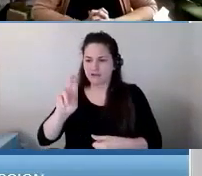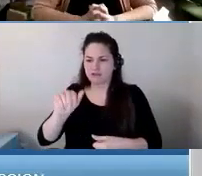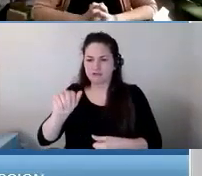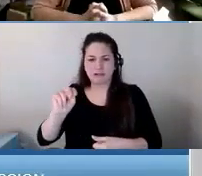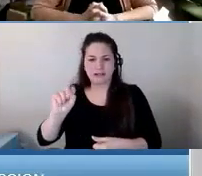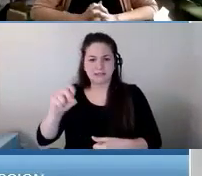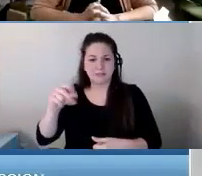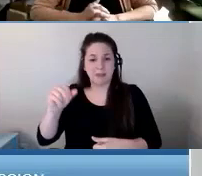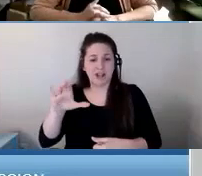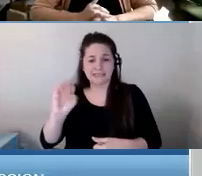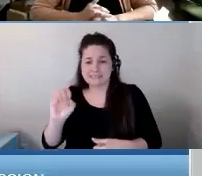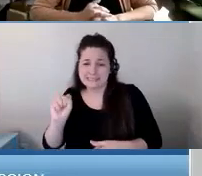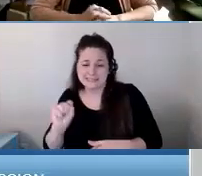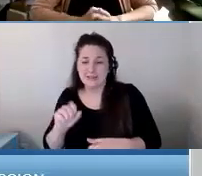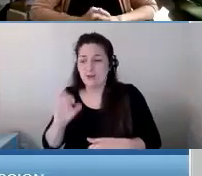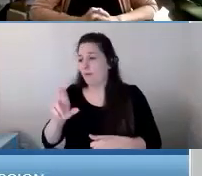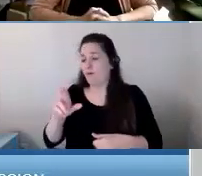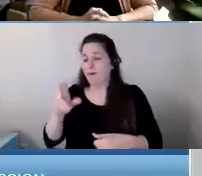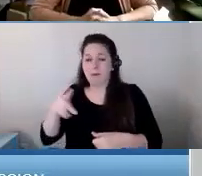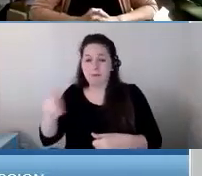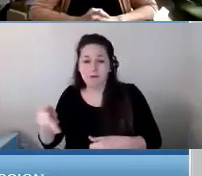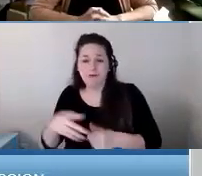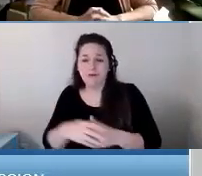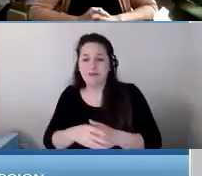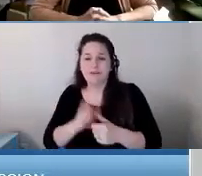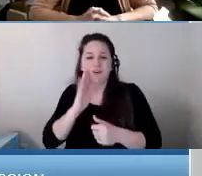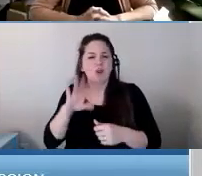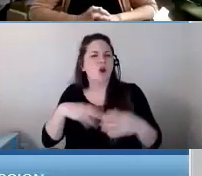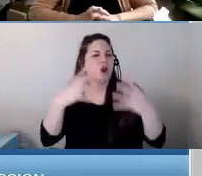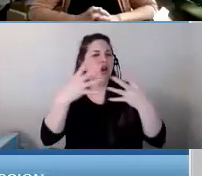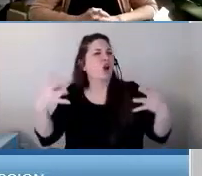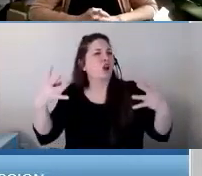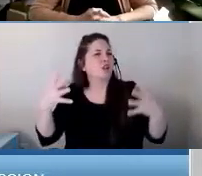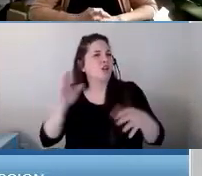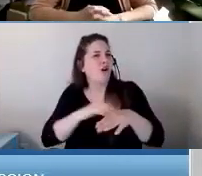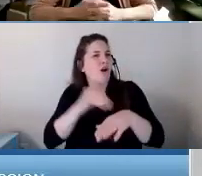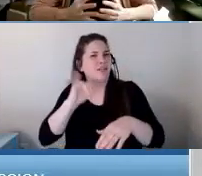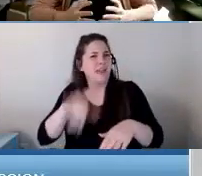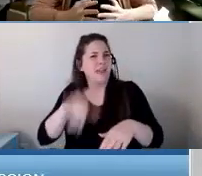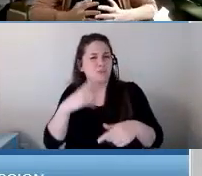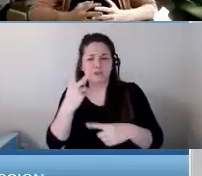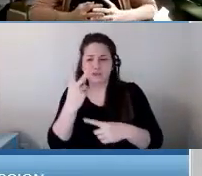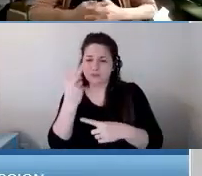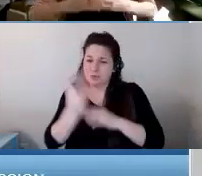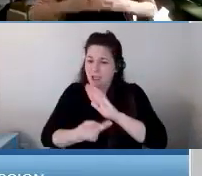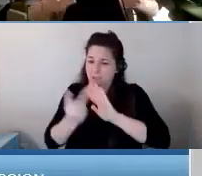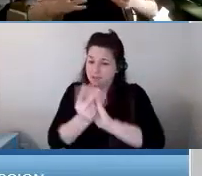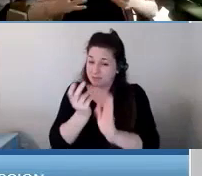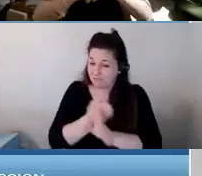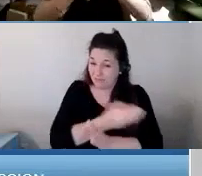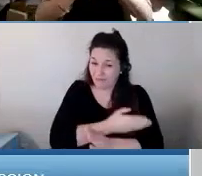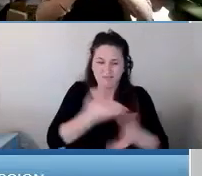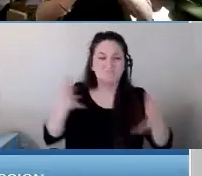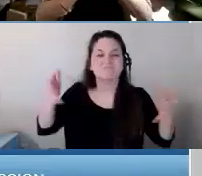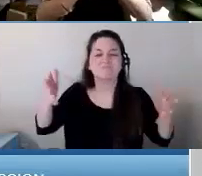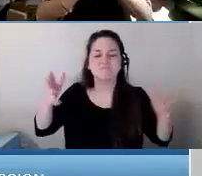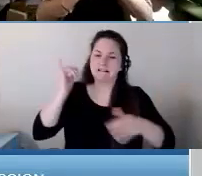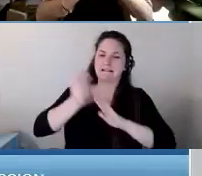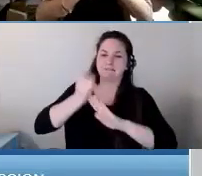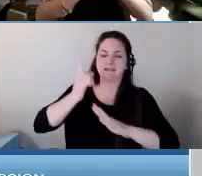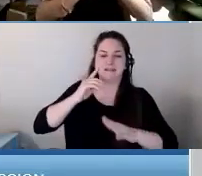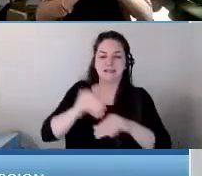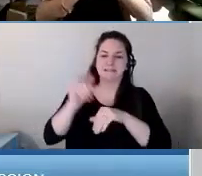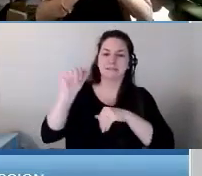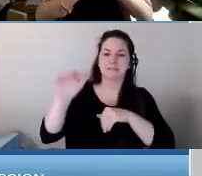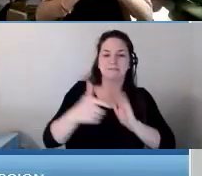want. I think you'd say curtain call is 2 hours before, because you want to make sure everything is refreshed